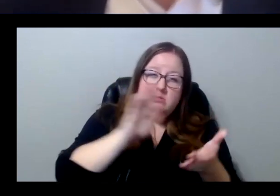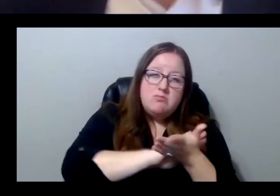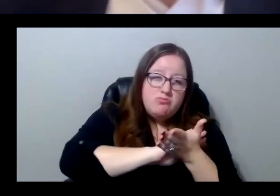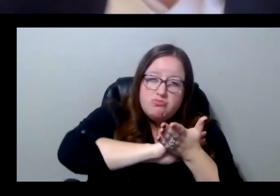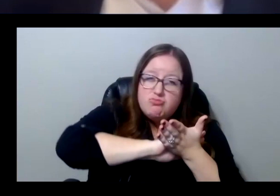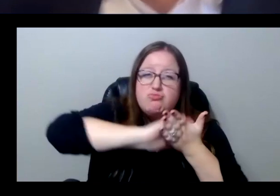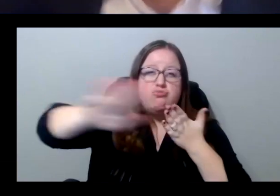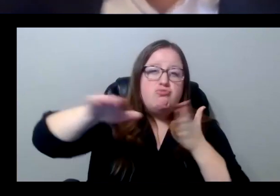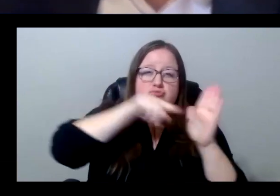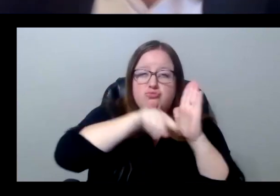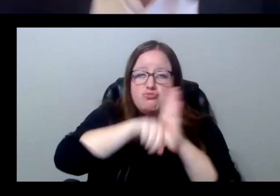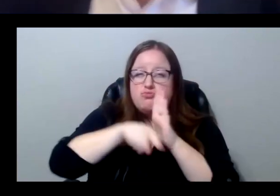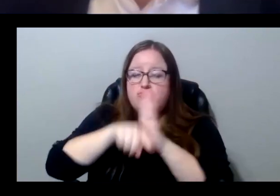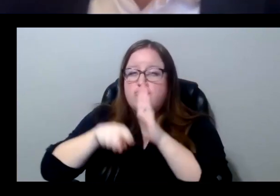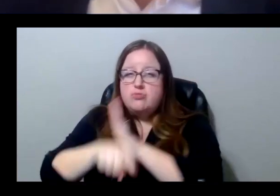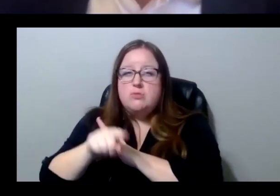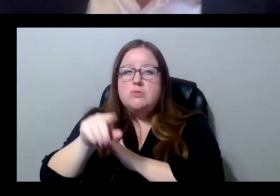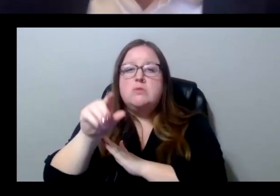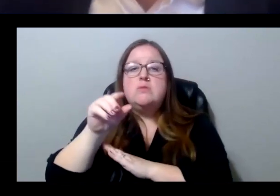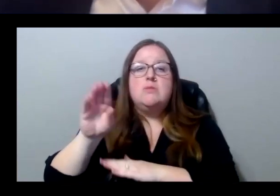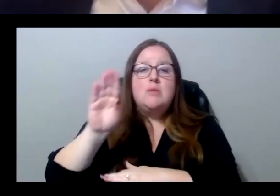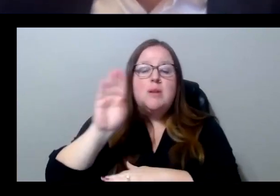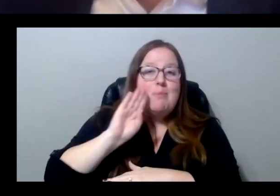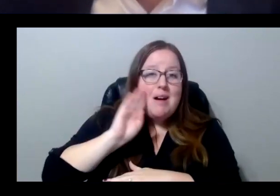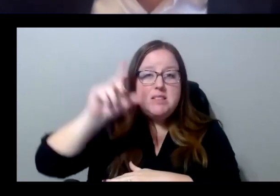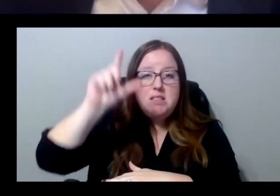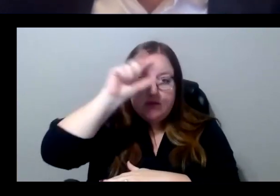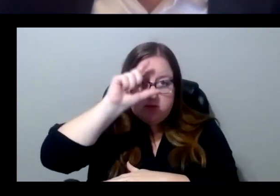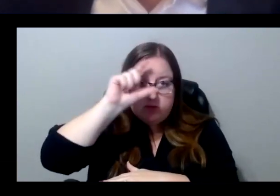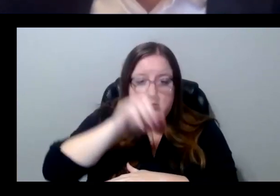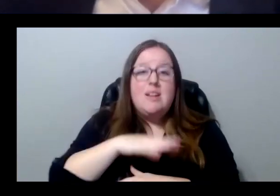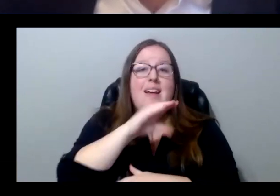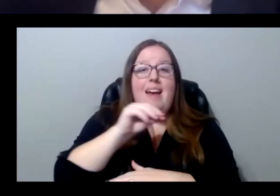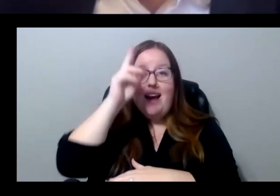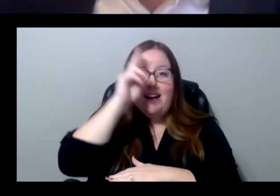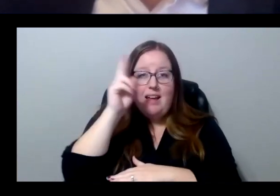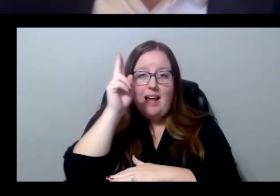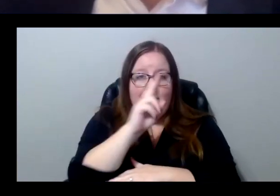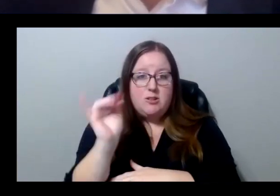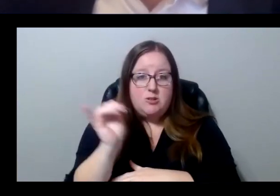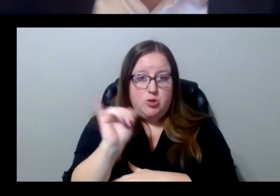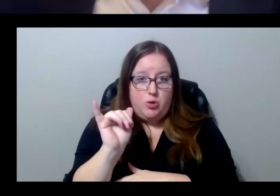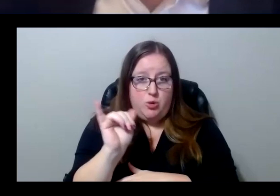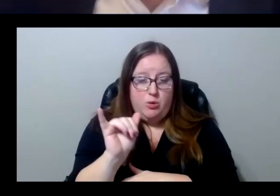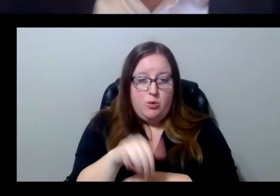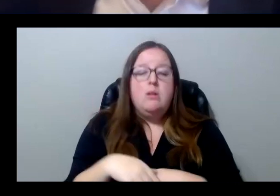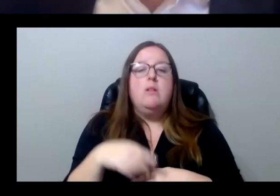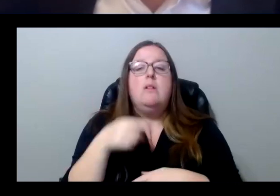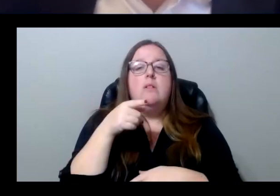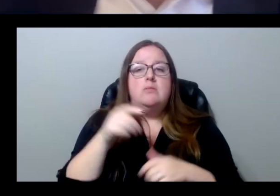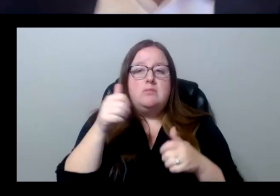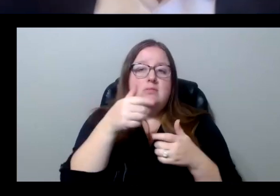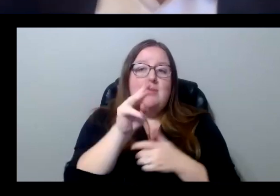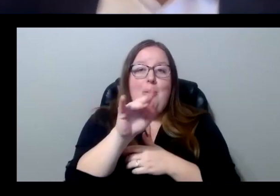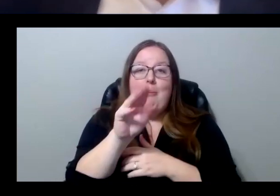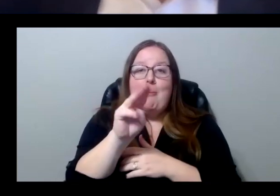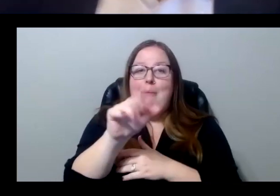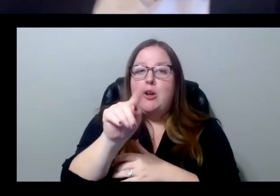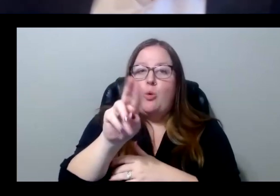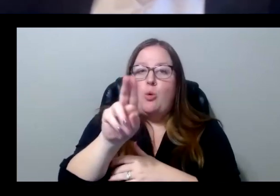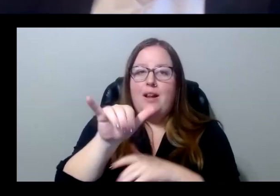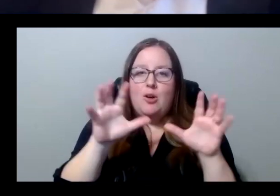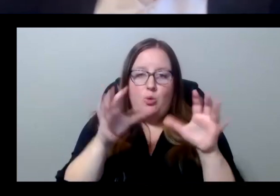UN headquarters was for. At that point now, it was Dutch peacekeepers. They had taken over from the Canadians. And there's